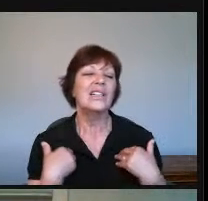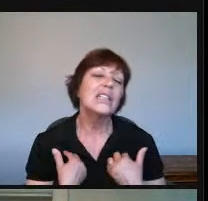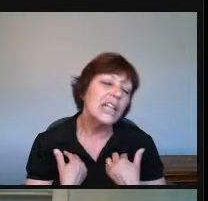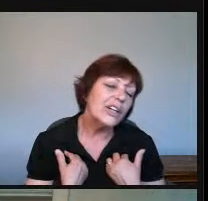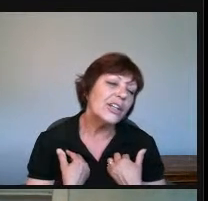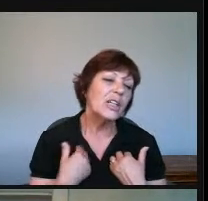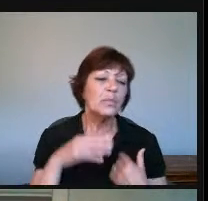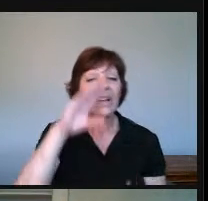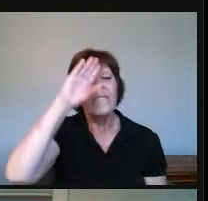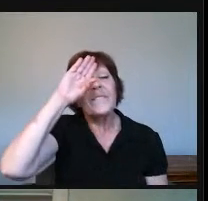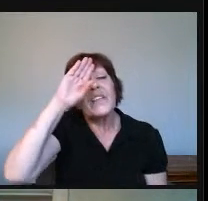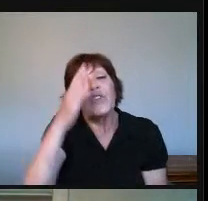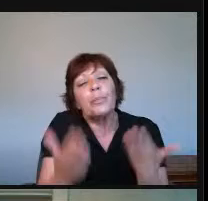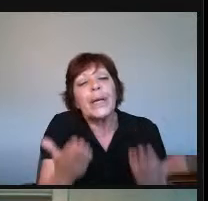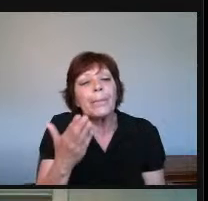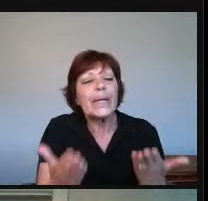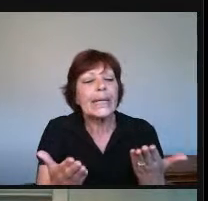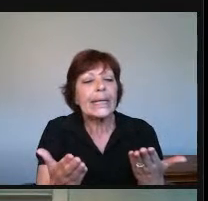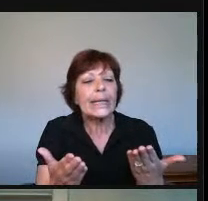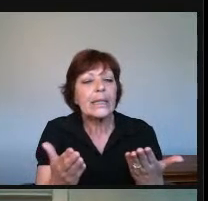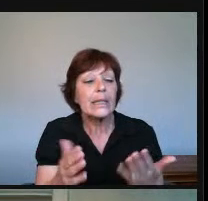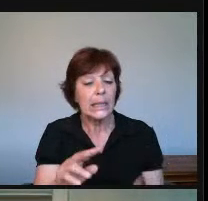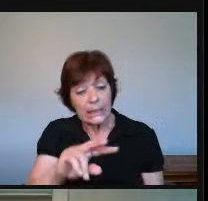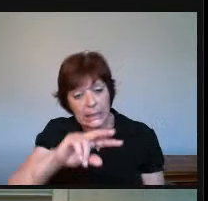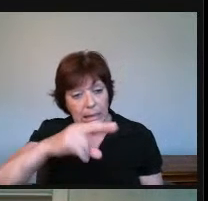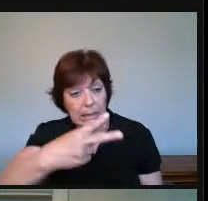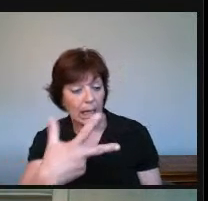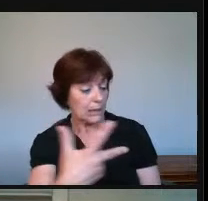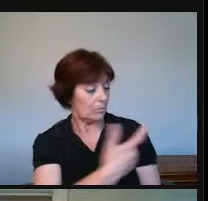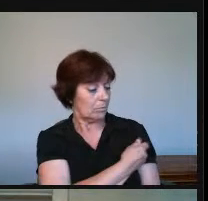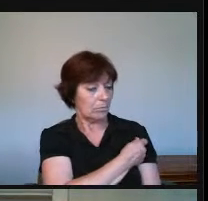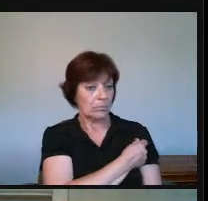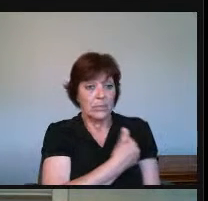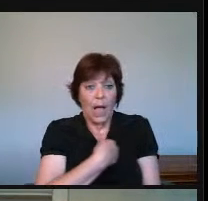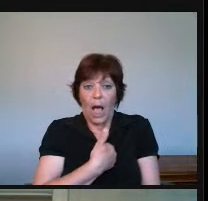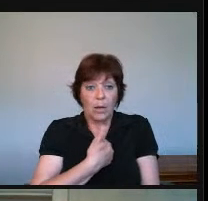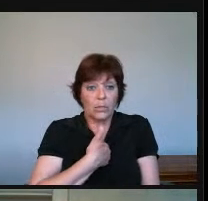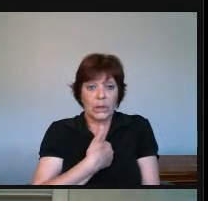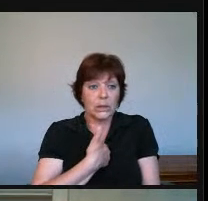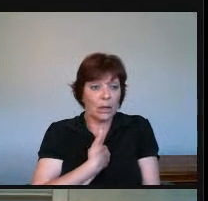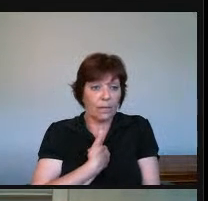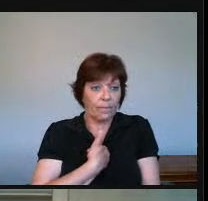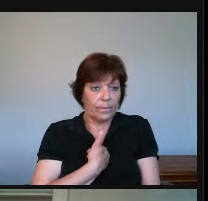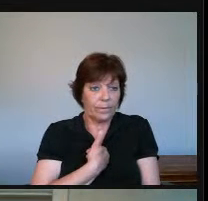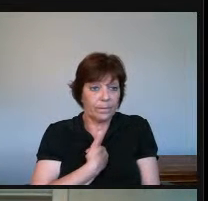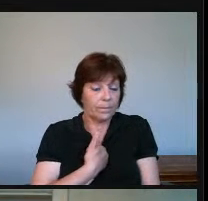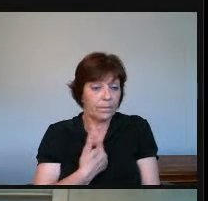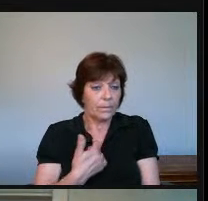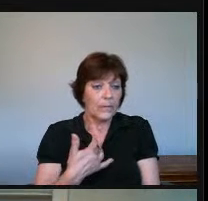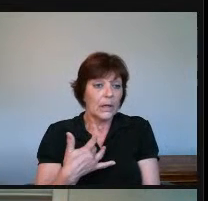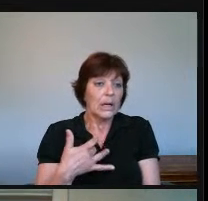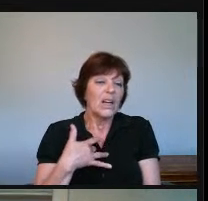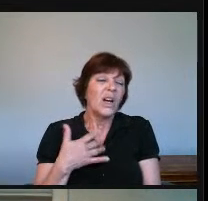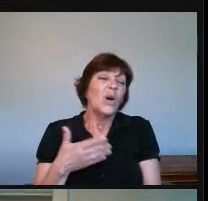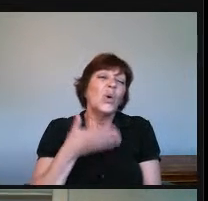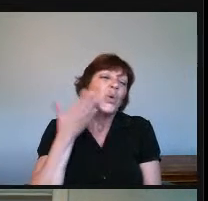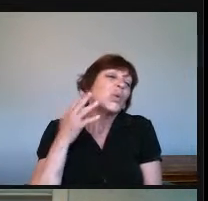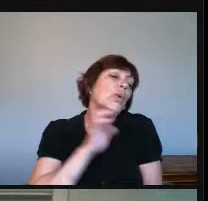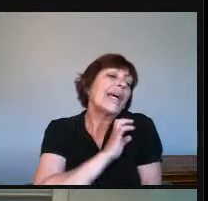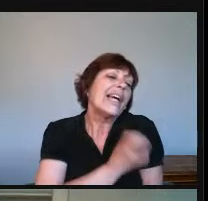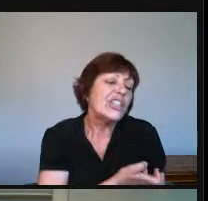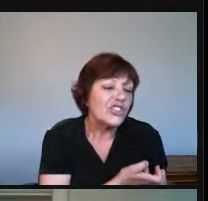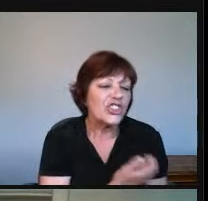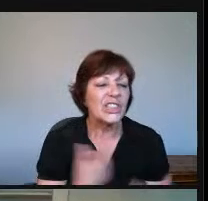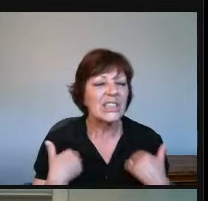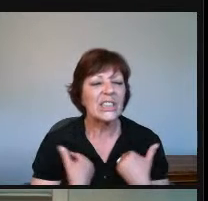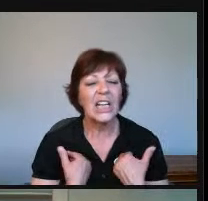maybe a fever. The second dose of the vaccine, I personally felt low energy, fatigued. I